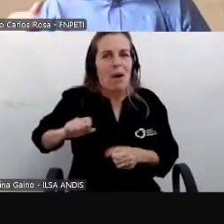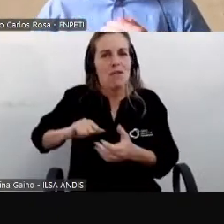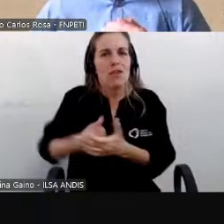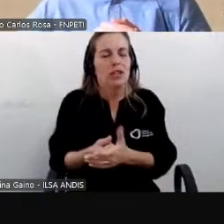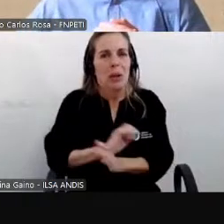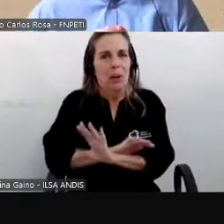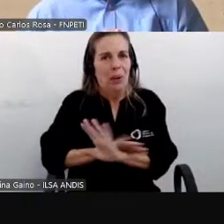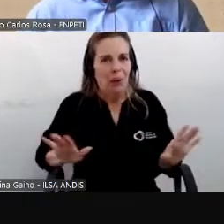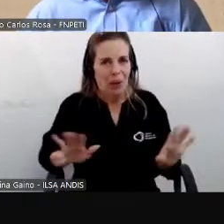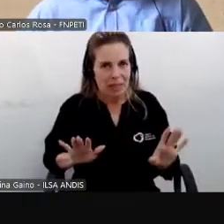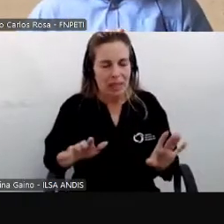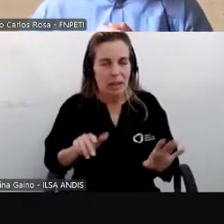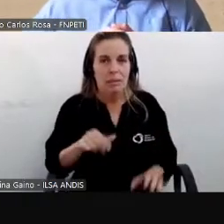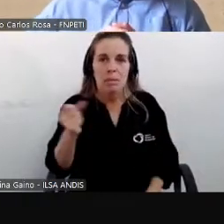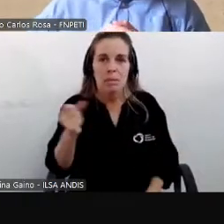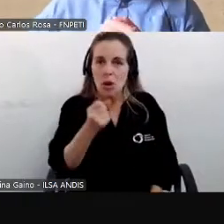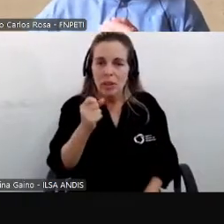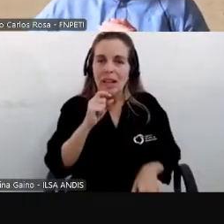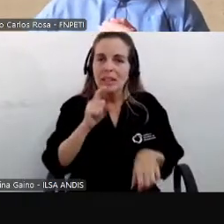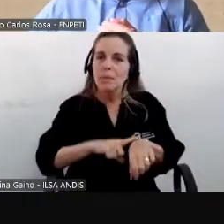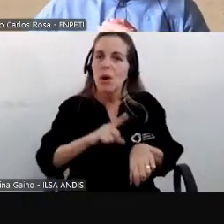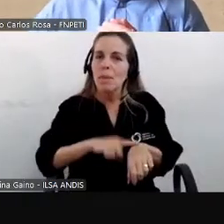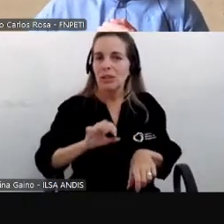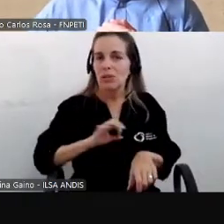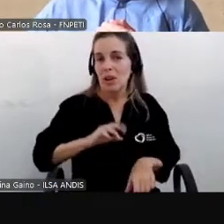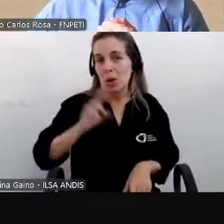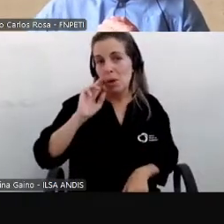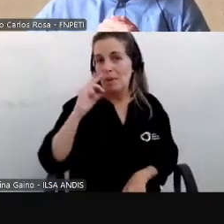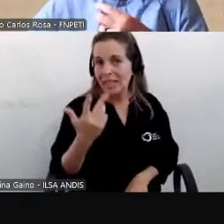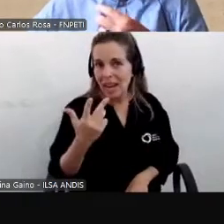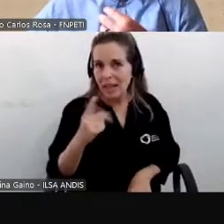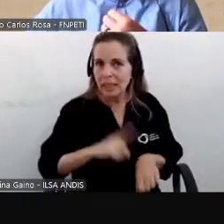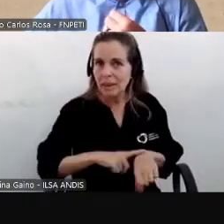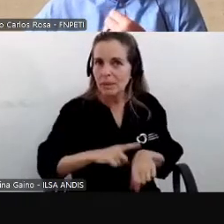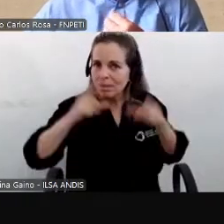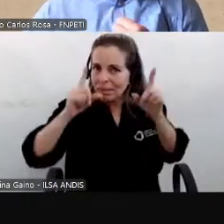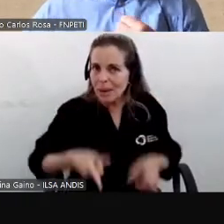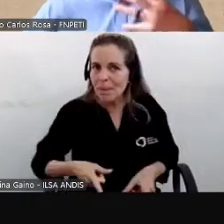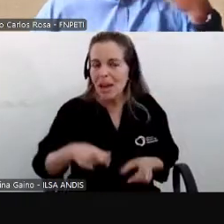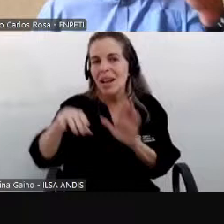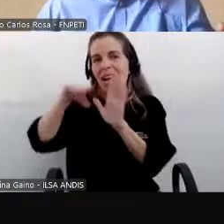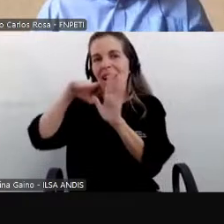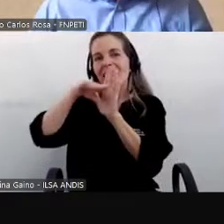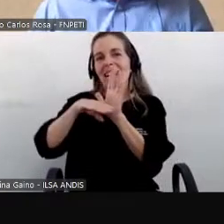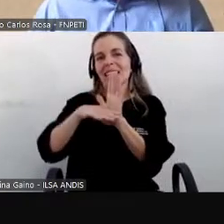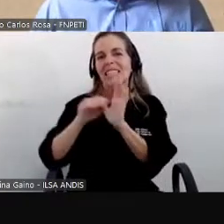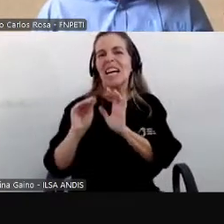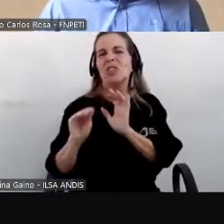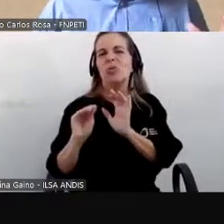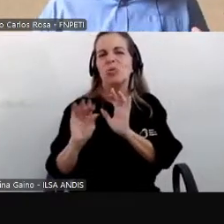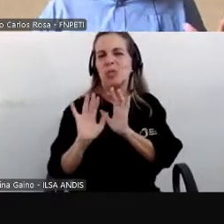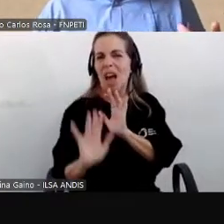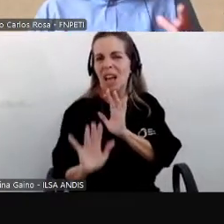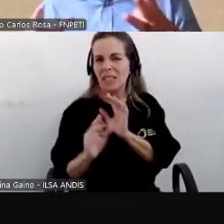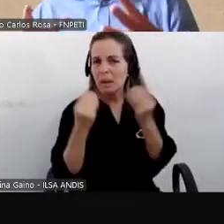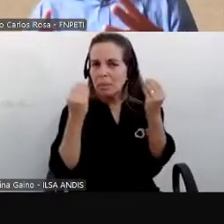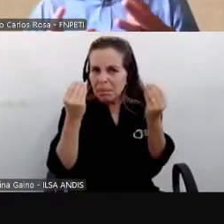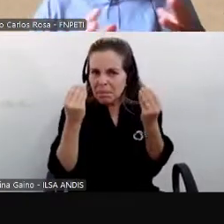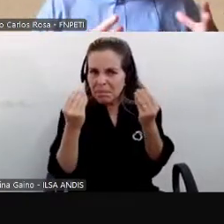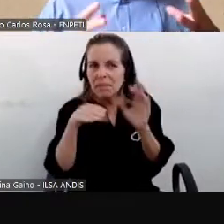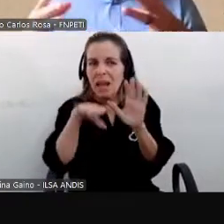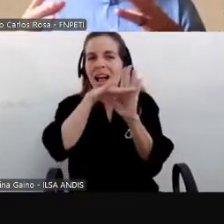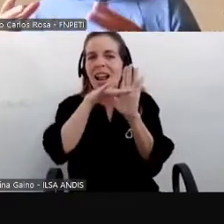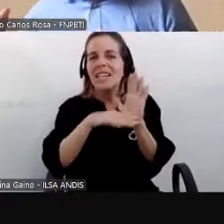was established. And it's very important to understand that at that time, the dirty list or black list